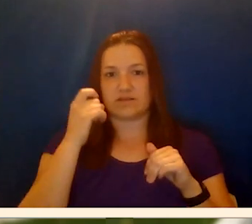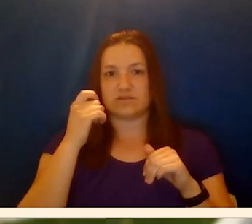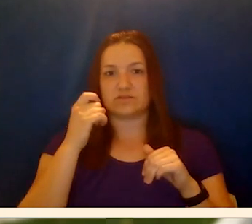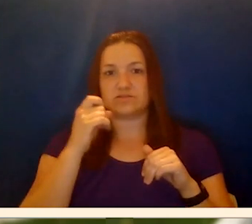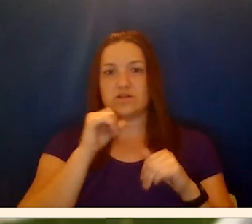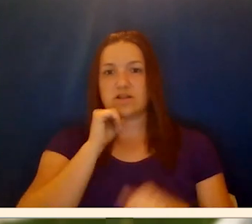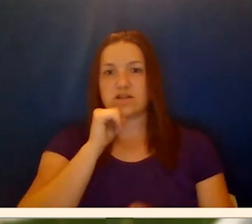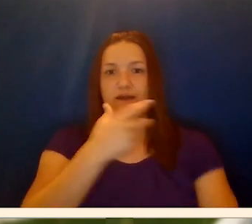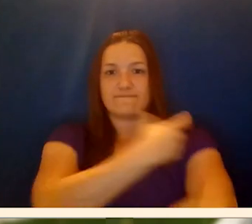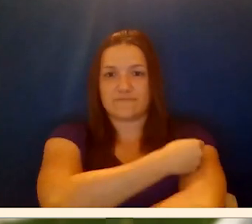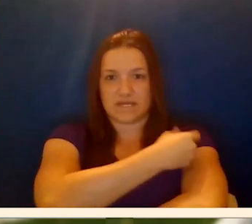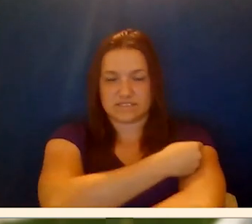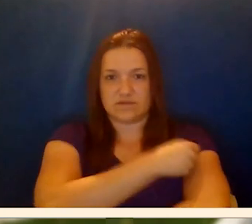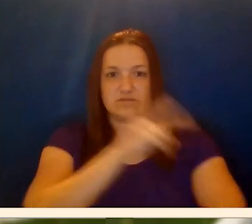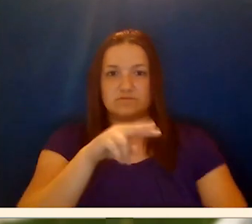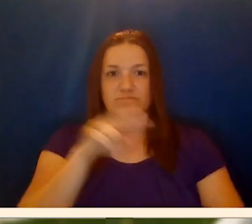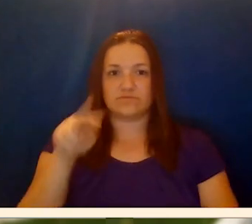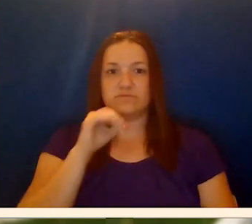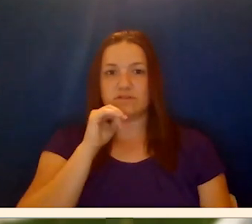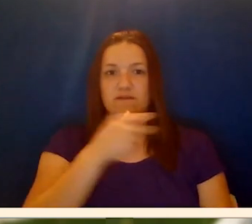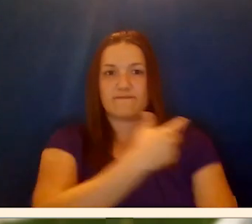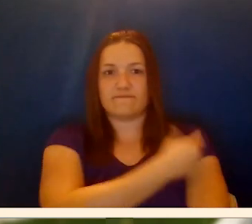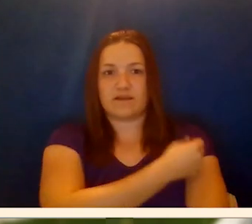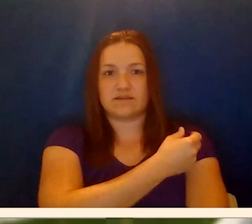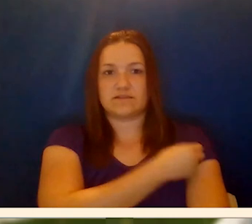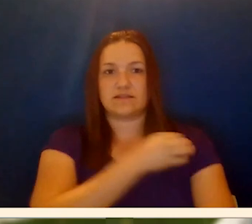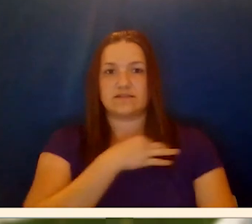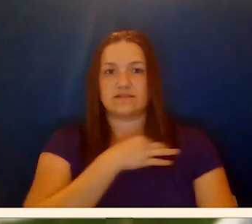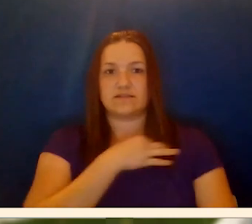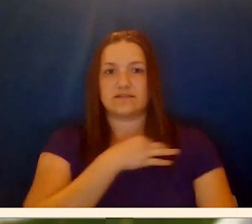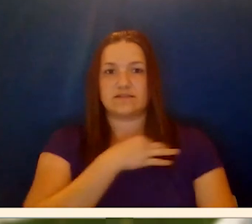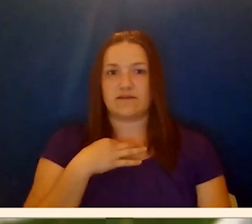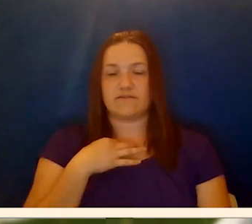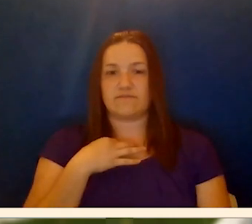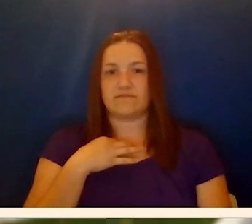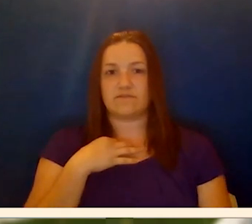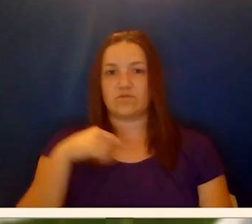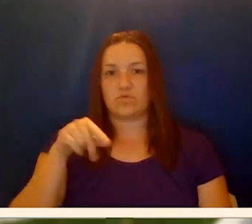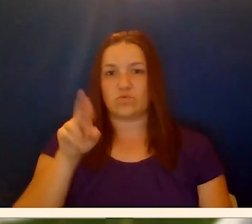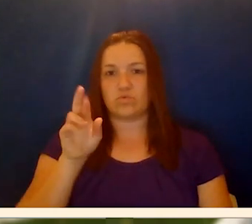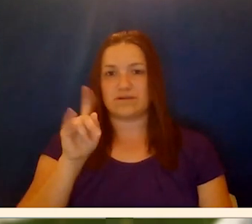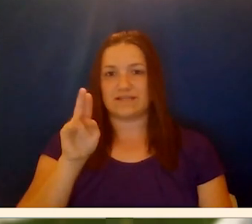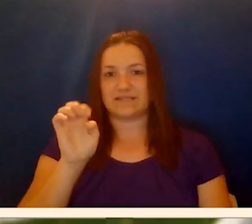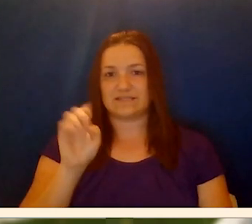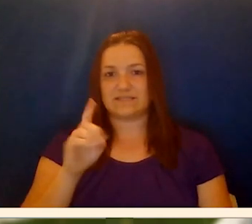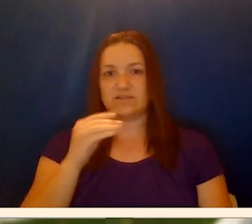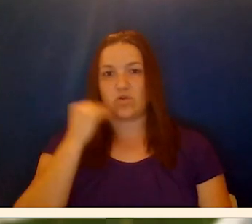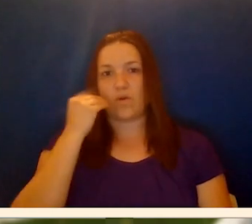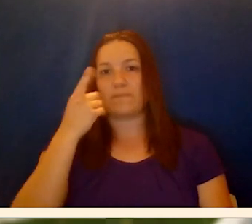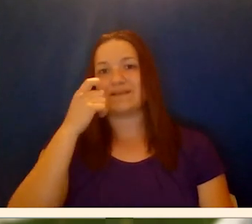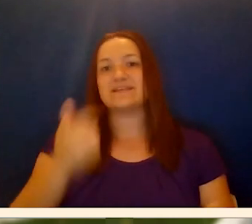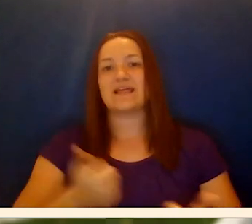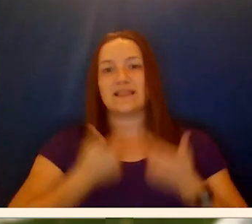are unvaccinated. 22 unvaccinated employees that are being quarantined at home because they live